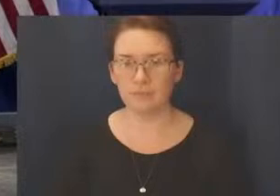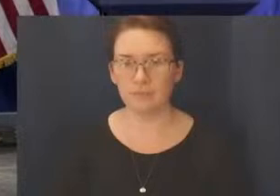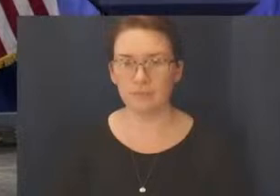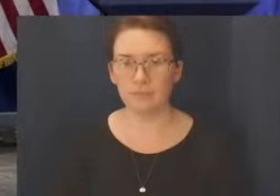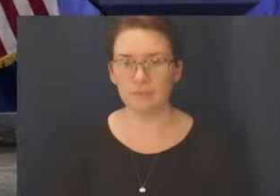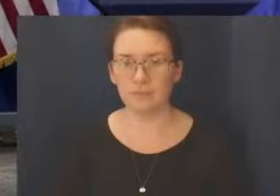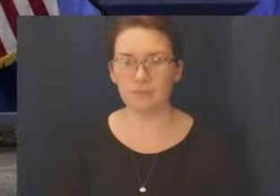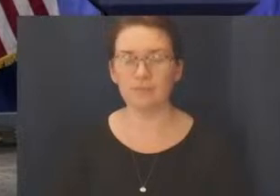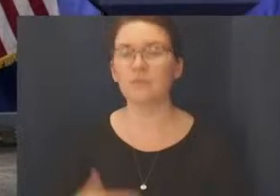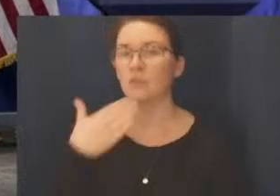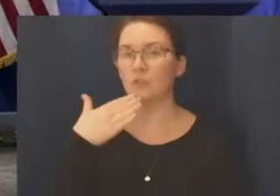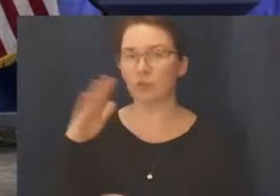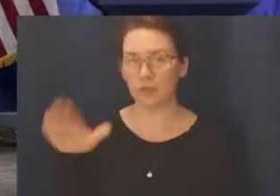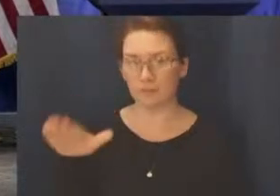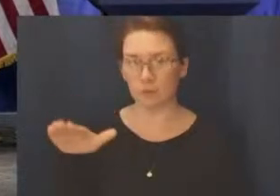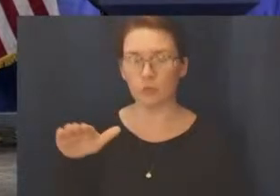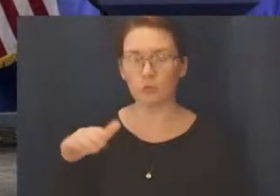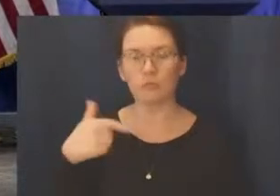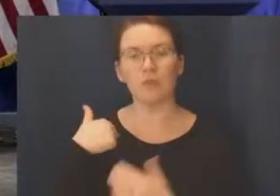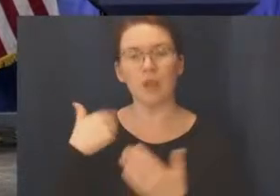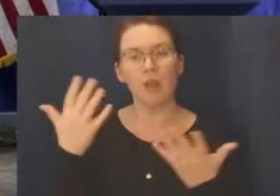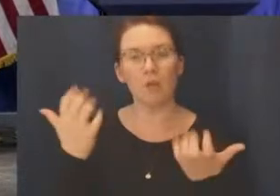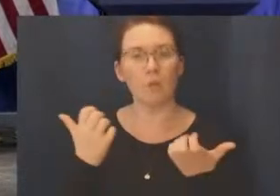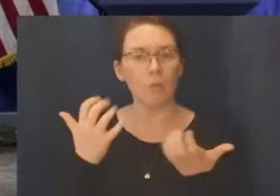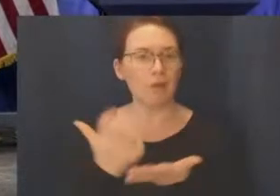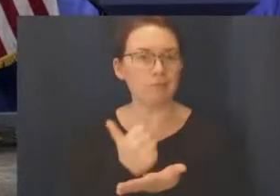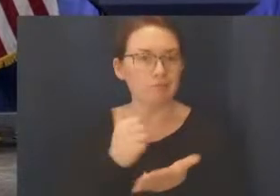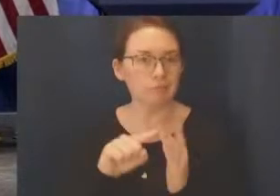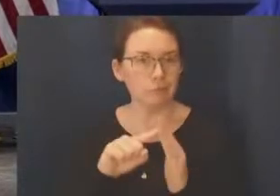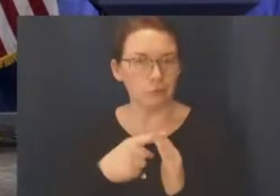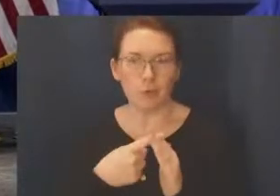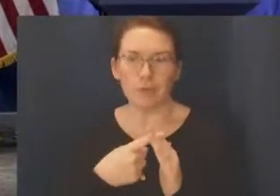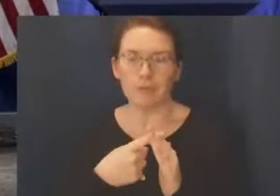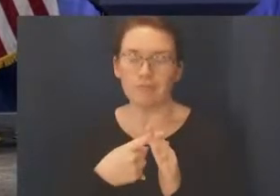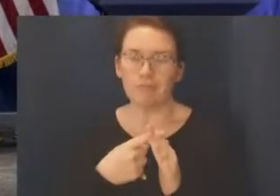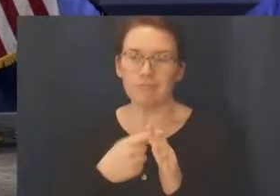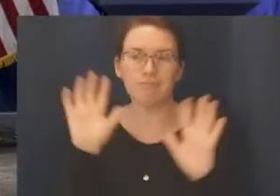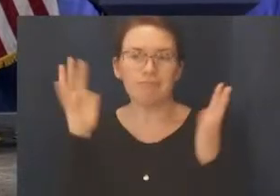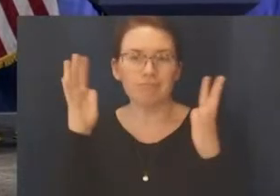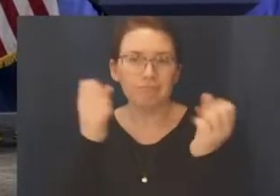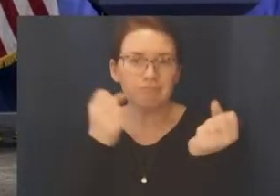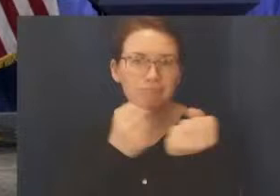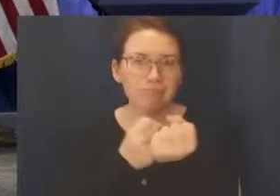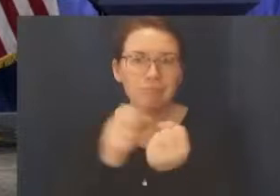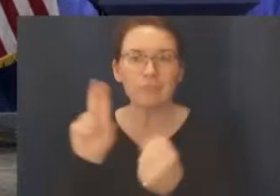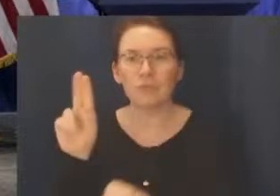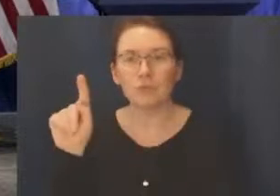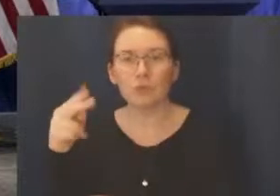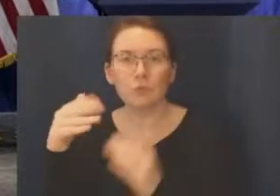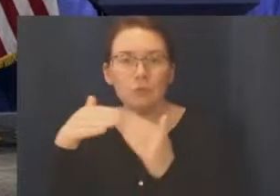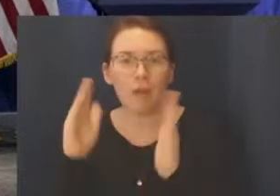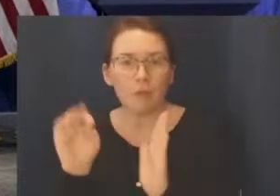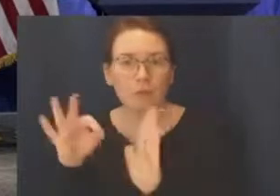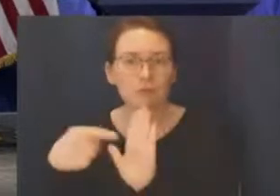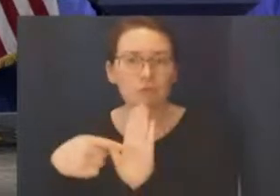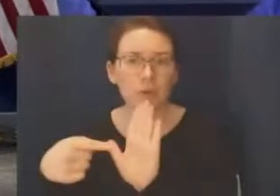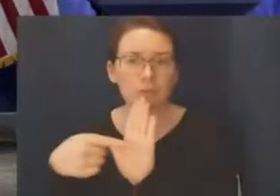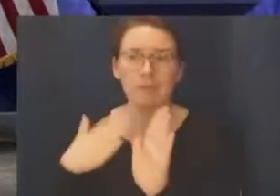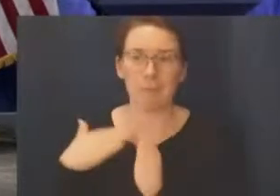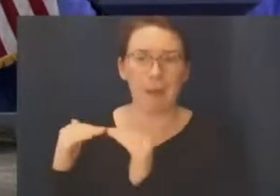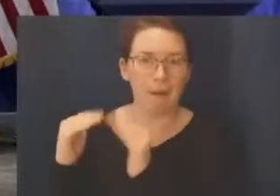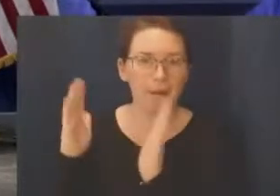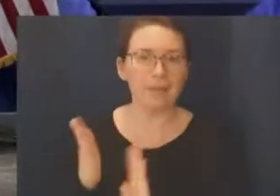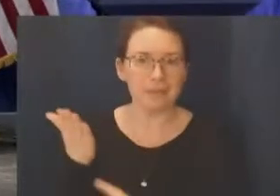Good afternoon. I'd like to start by giving a shout out to my colleagues in the Utah House of Representatives and the Utah